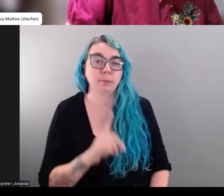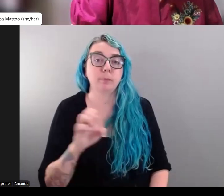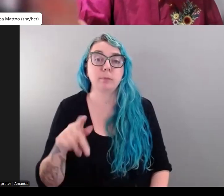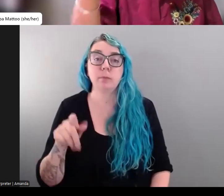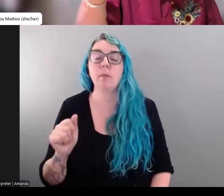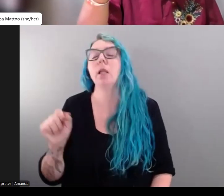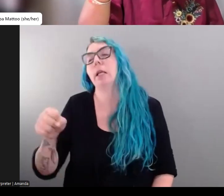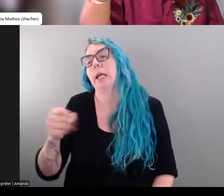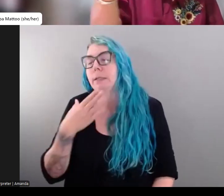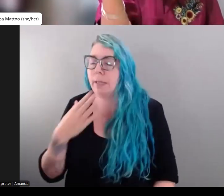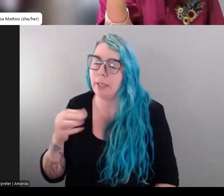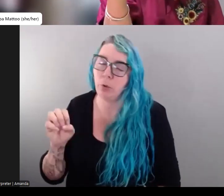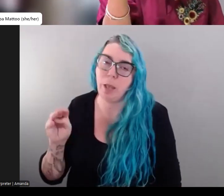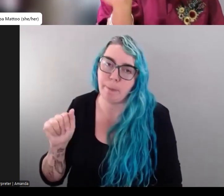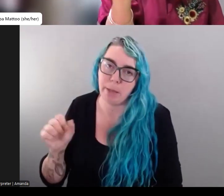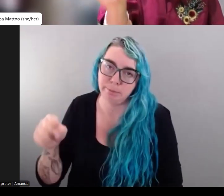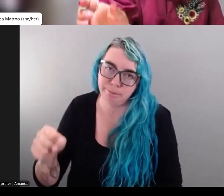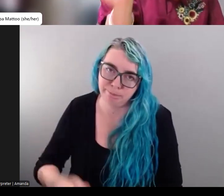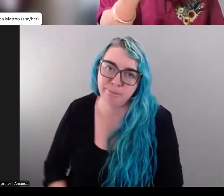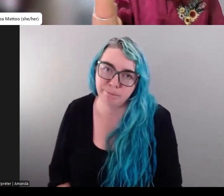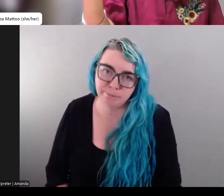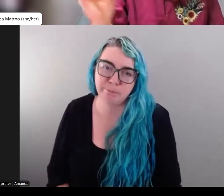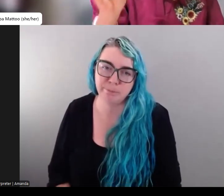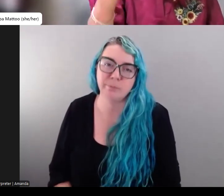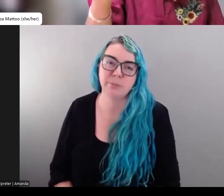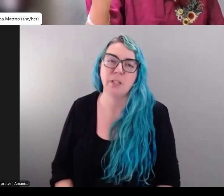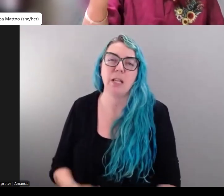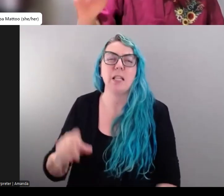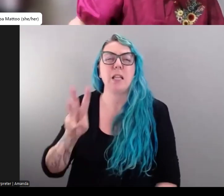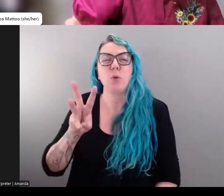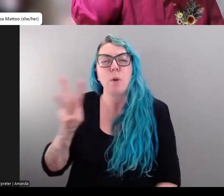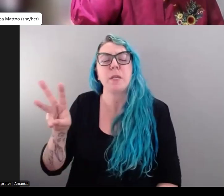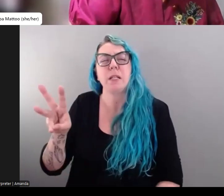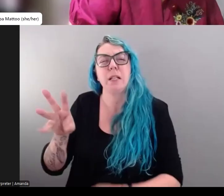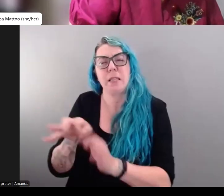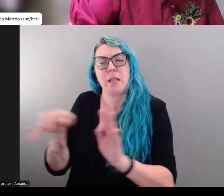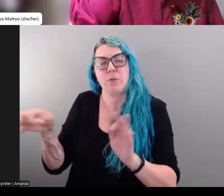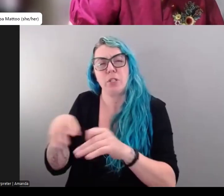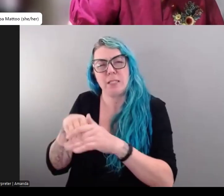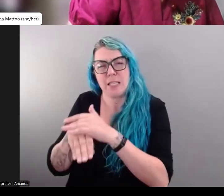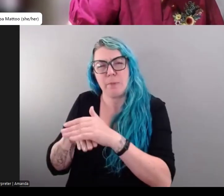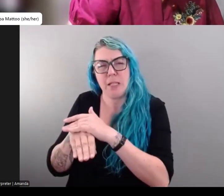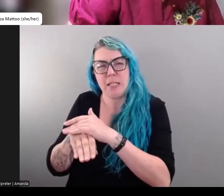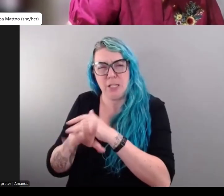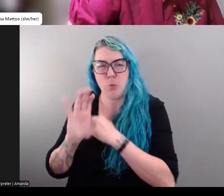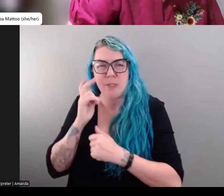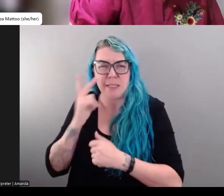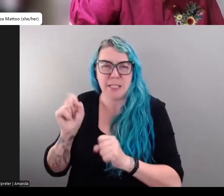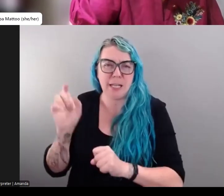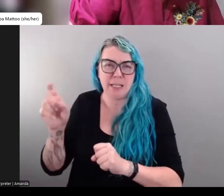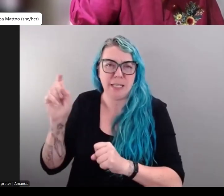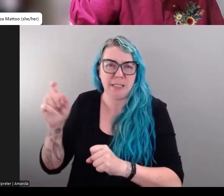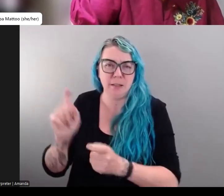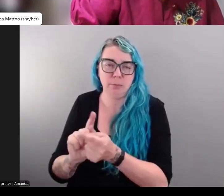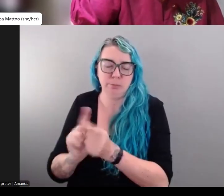language, website language accessibility little box that you can click on. So yeah. Excellent.